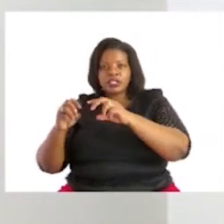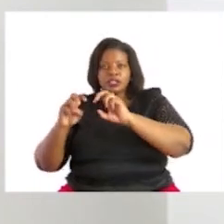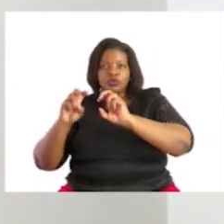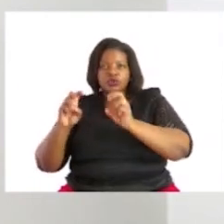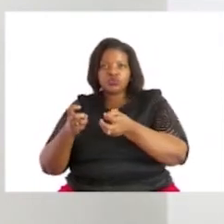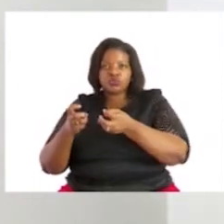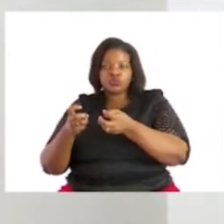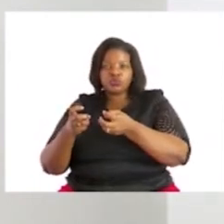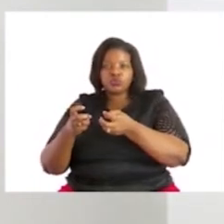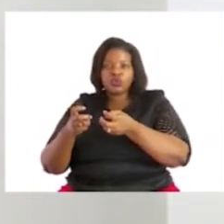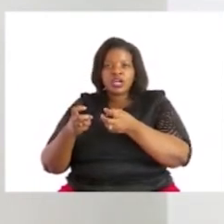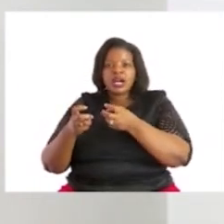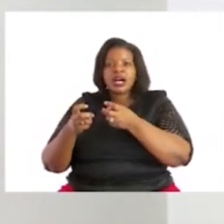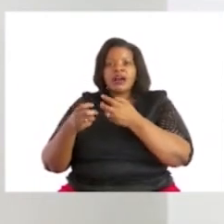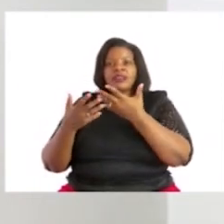plus